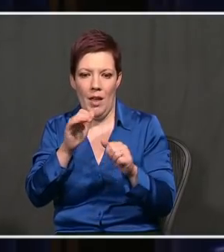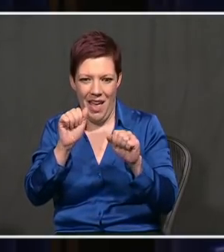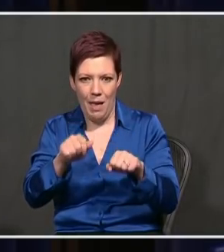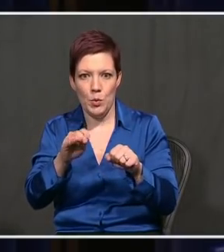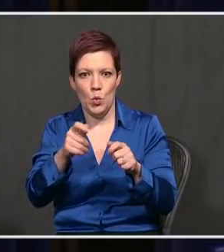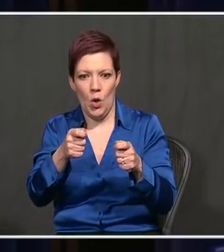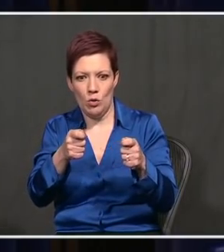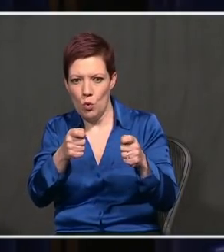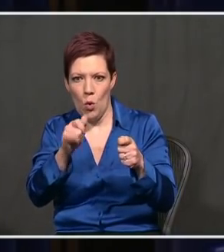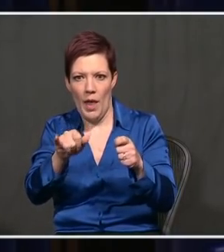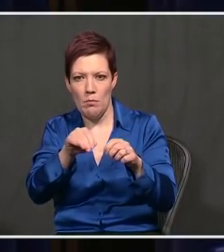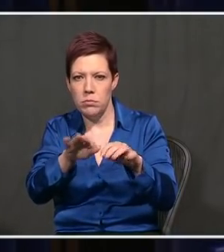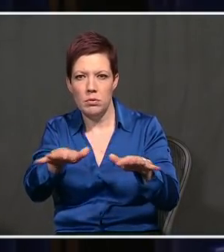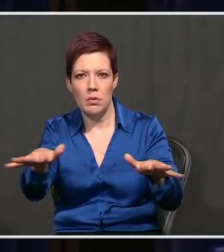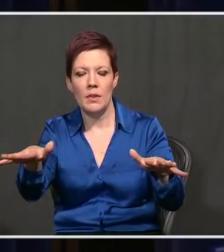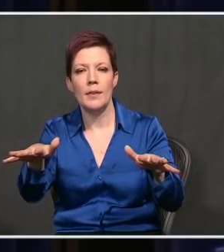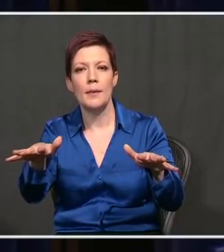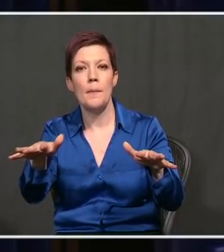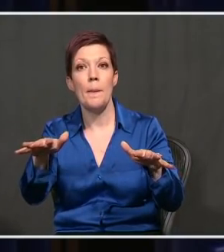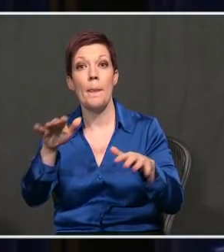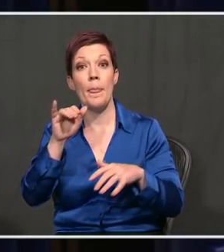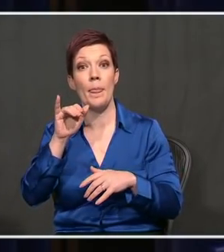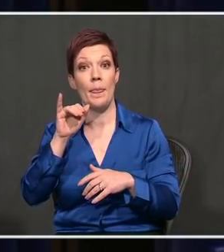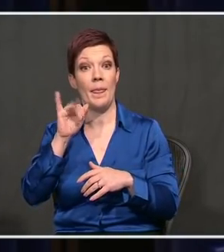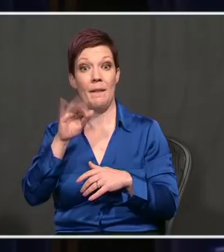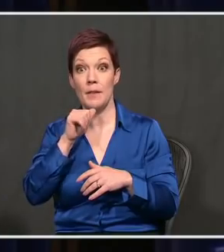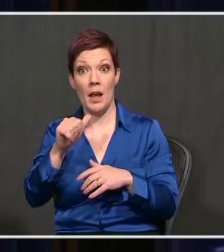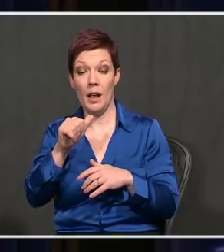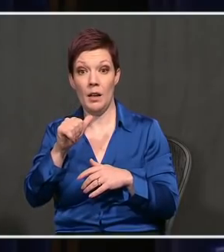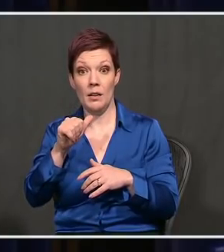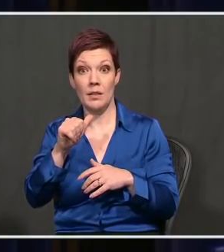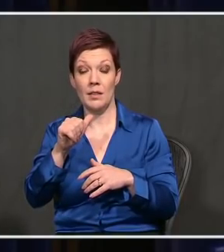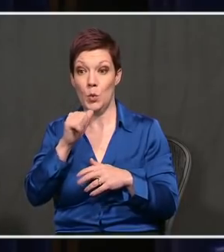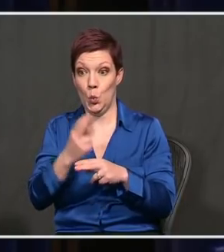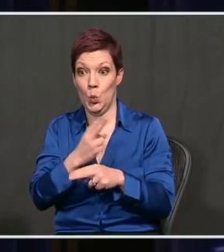this pandemic. Otherwise, vaccines that are not used are useless.